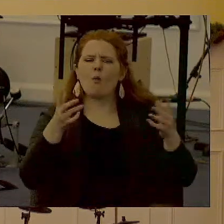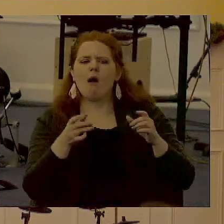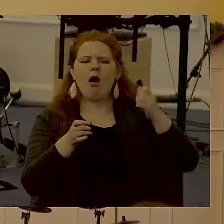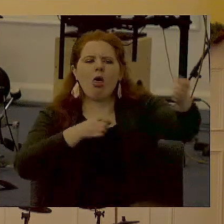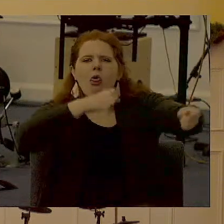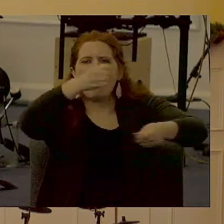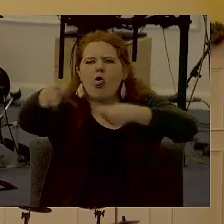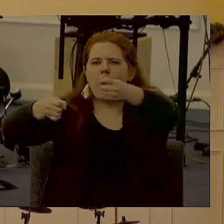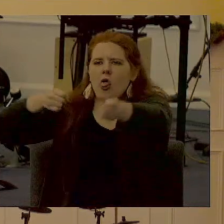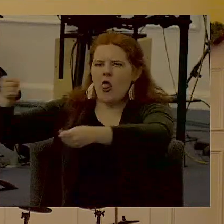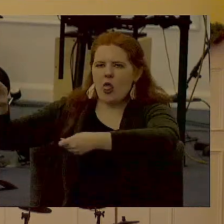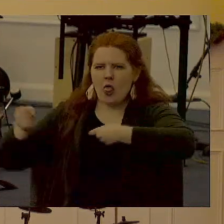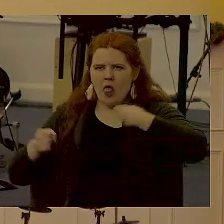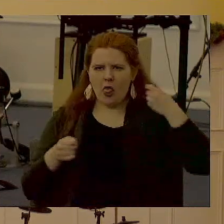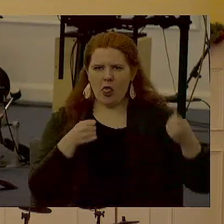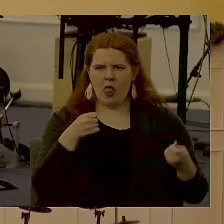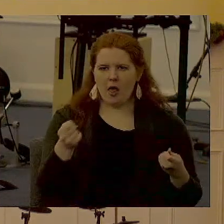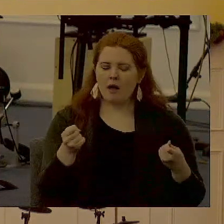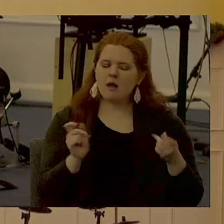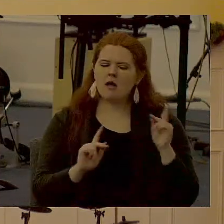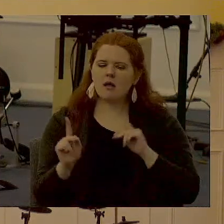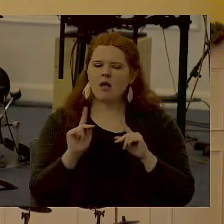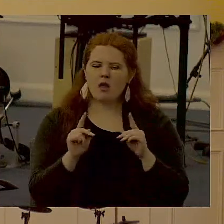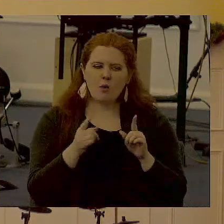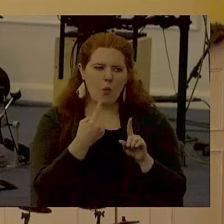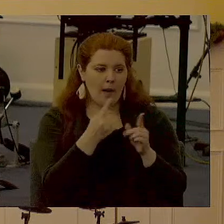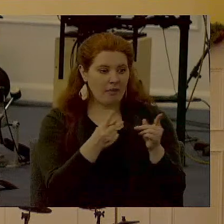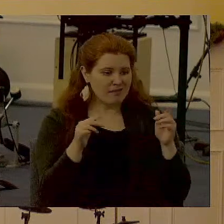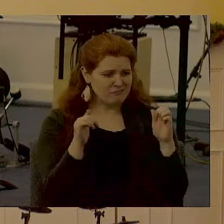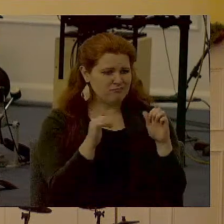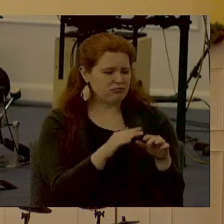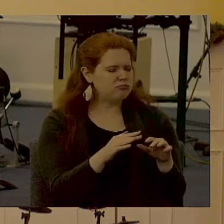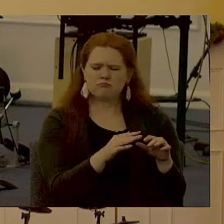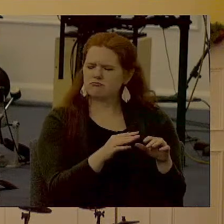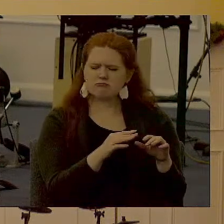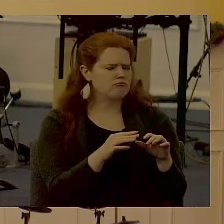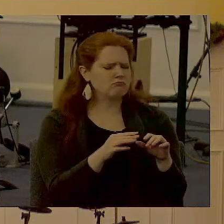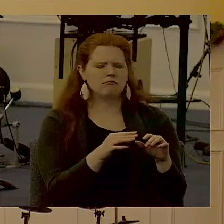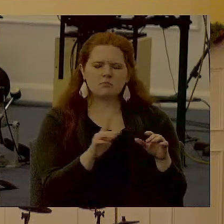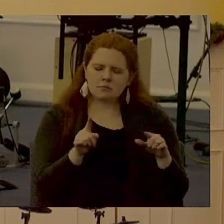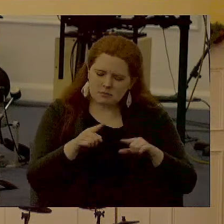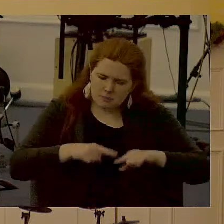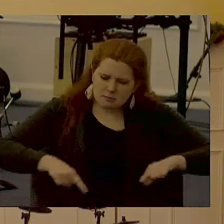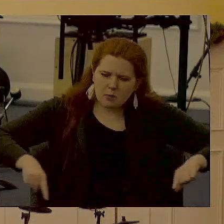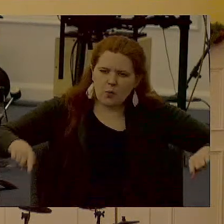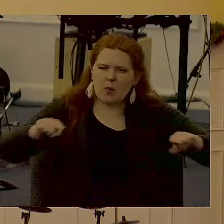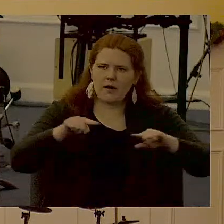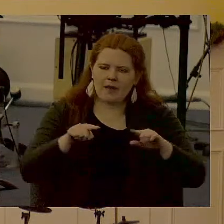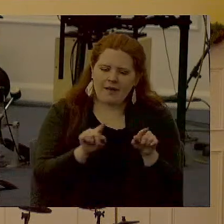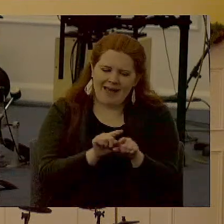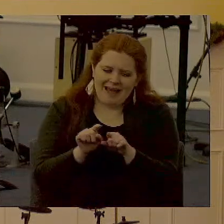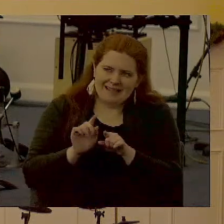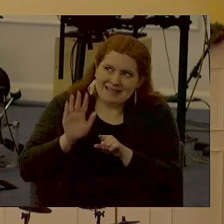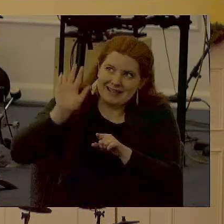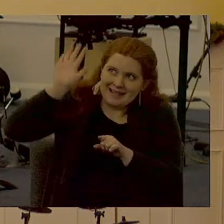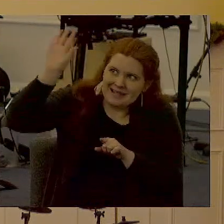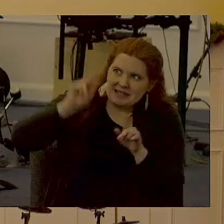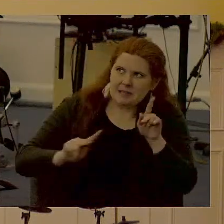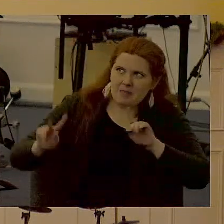be, so that rather than people all having to go to one place, that we, as his